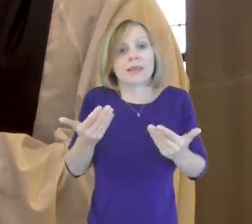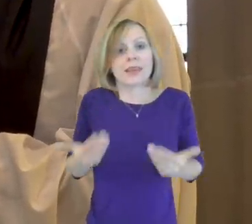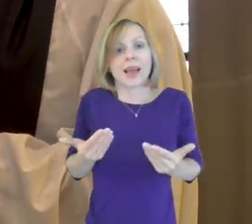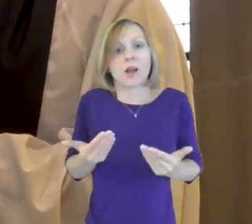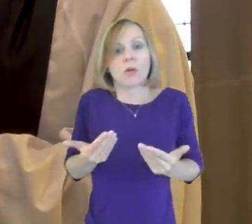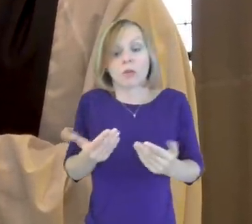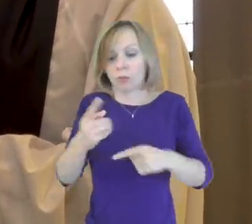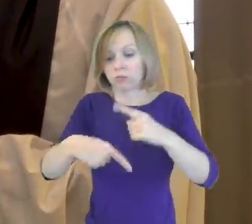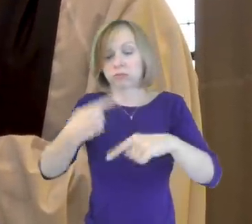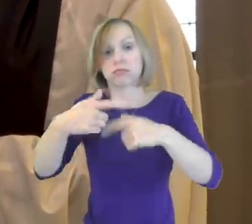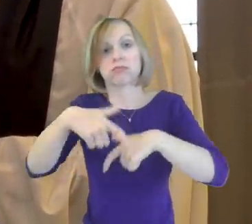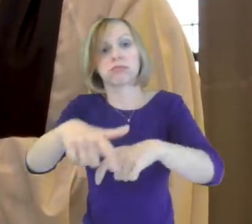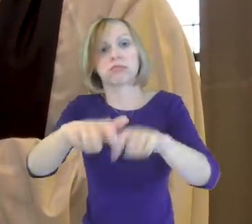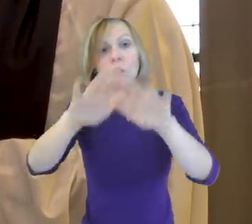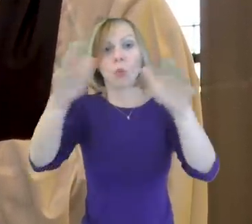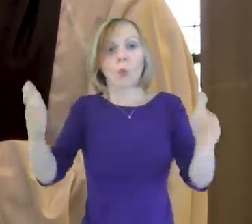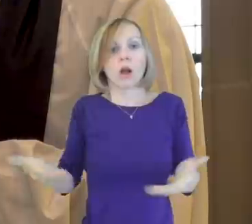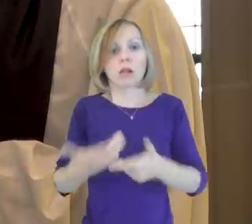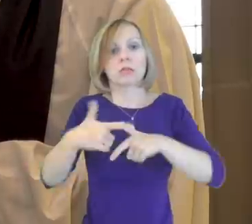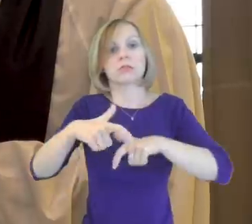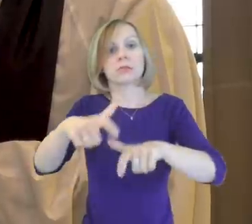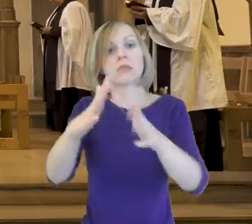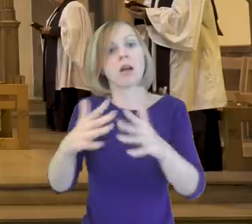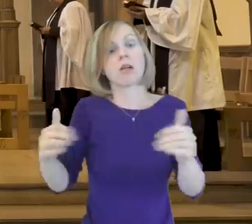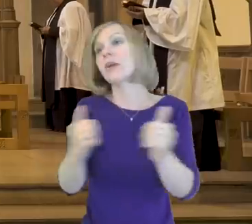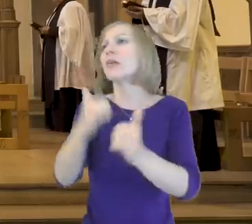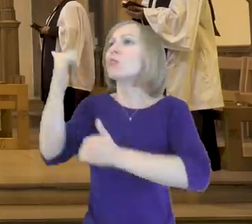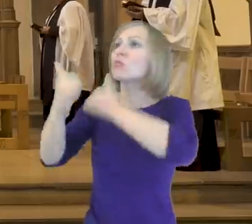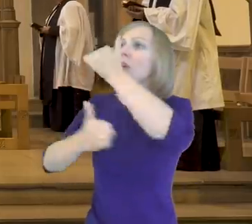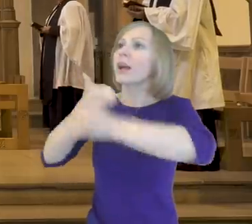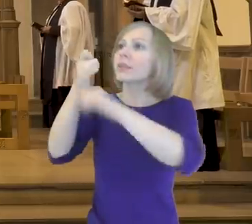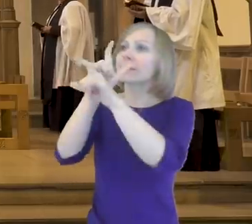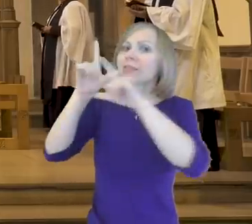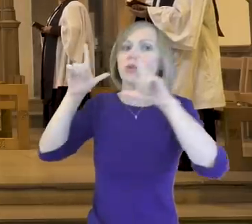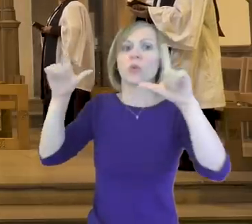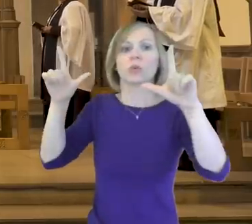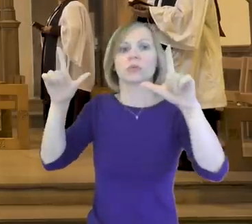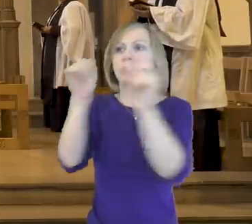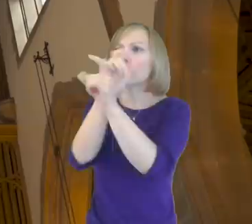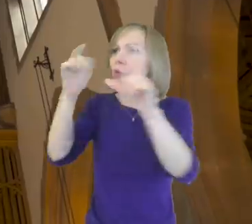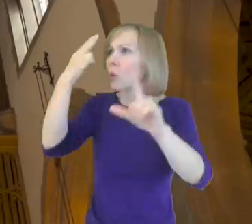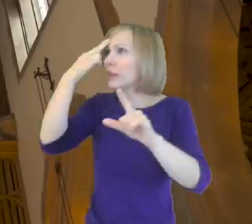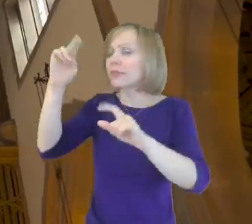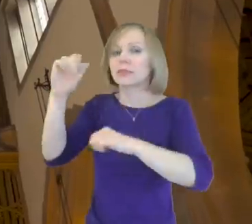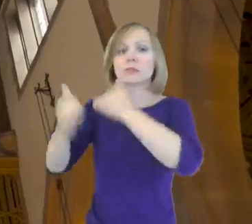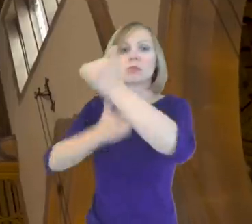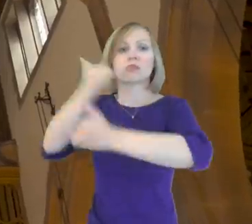ever shall be, world without end. Amen. Praise ye the Lord. The Lord's name be